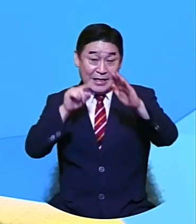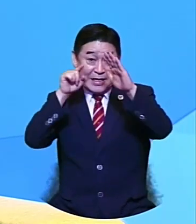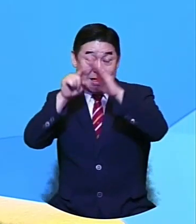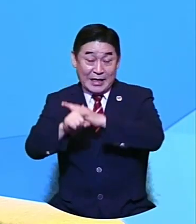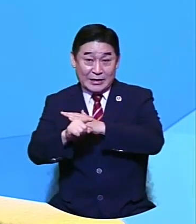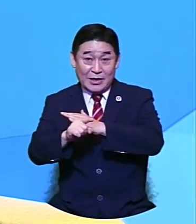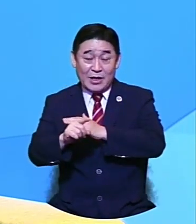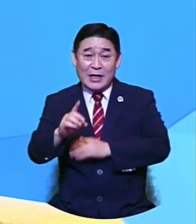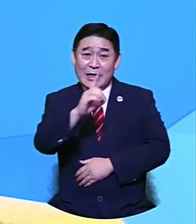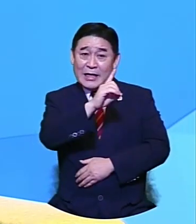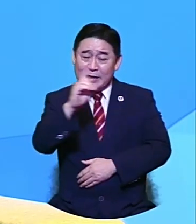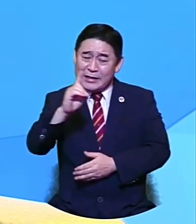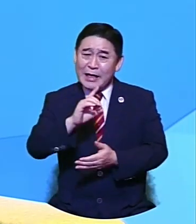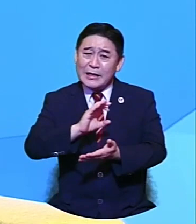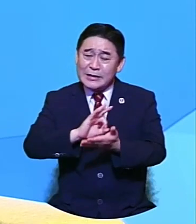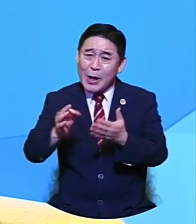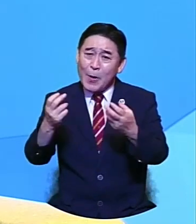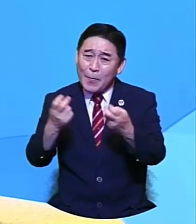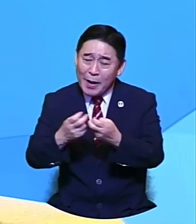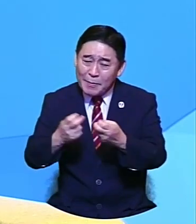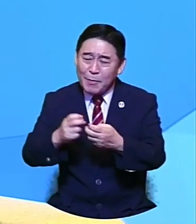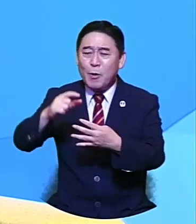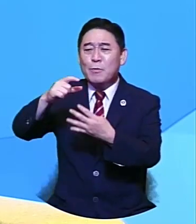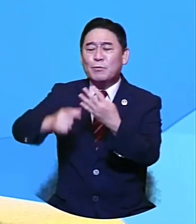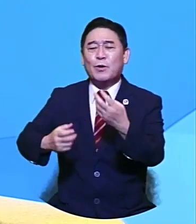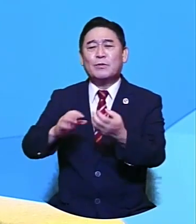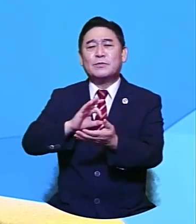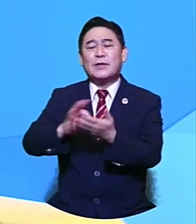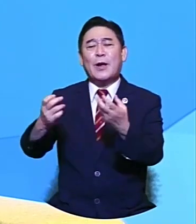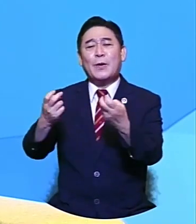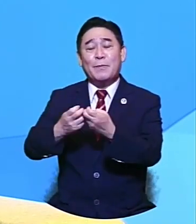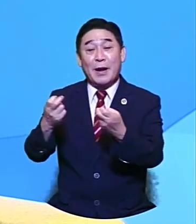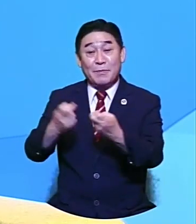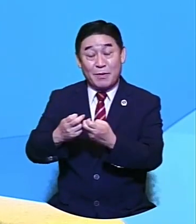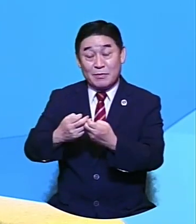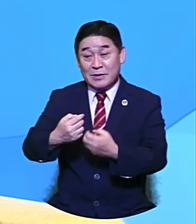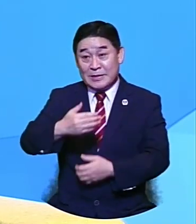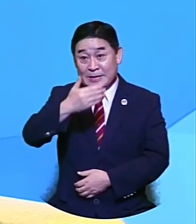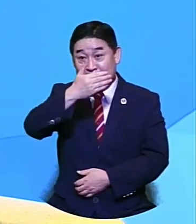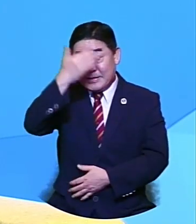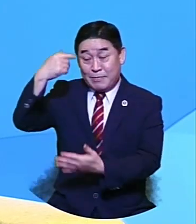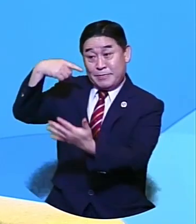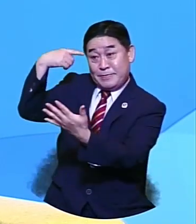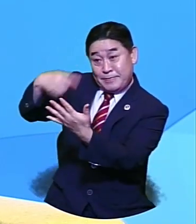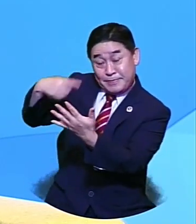100 kind of young people there, but 10 years later, only 5